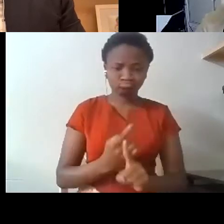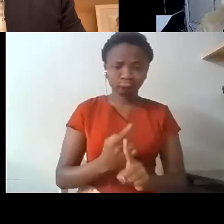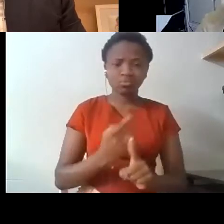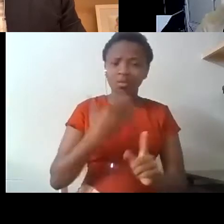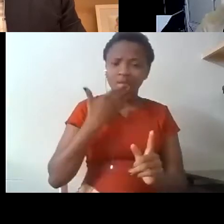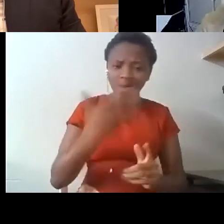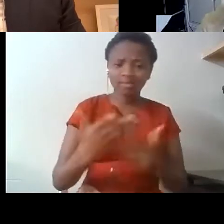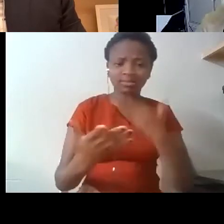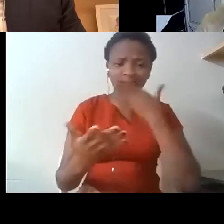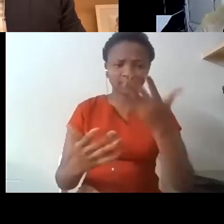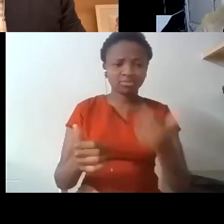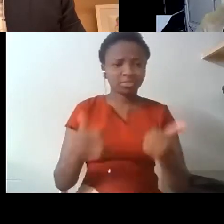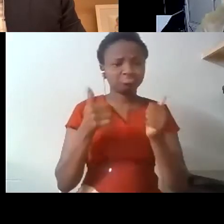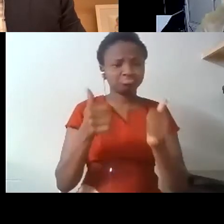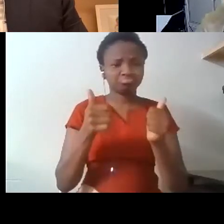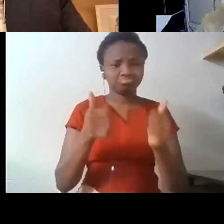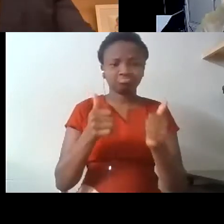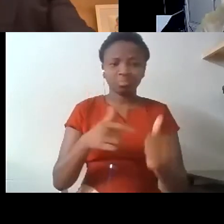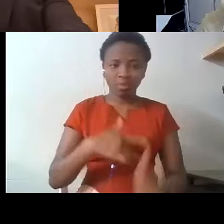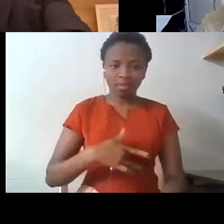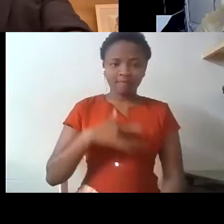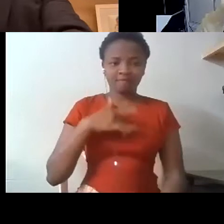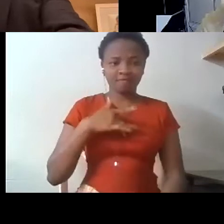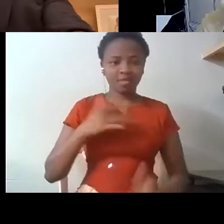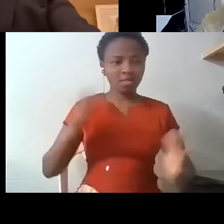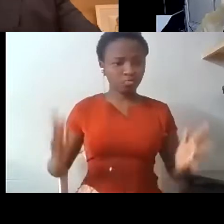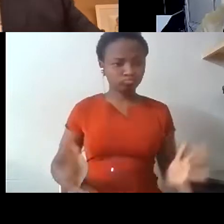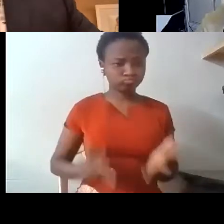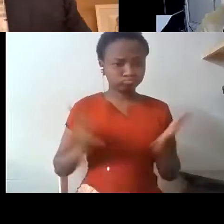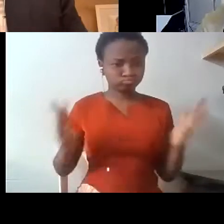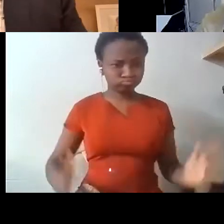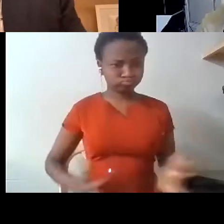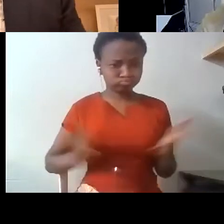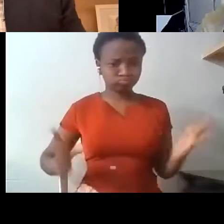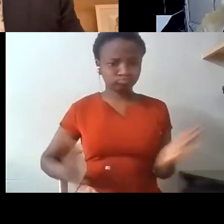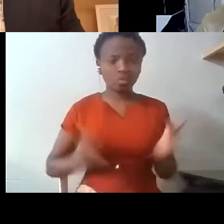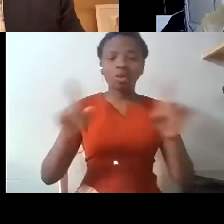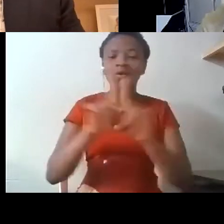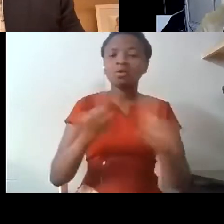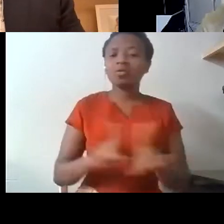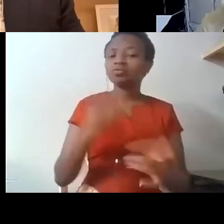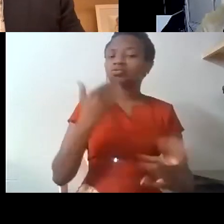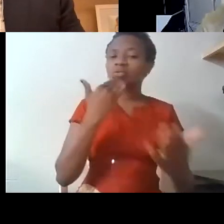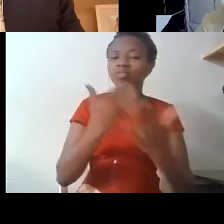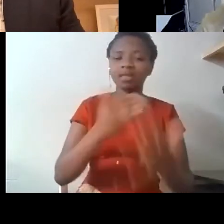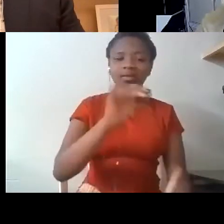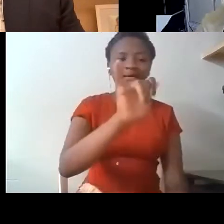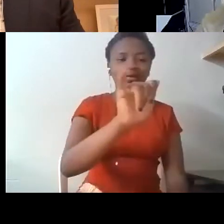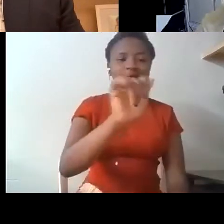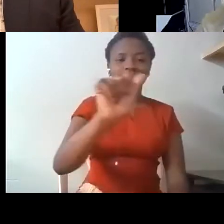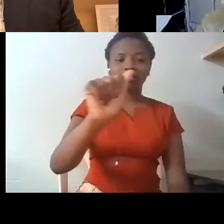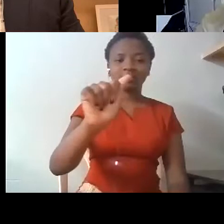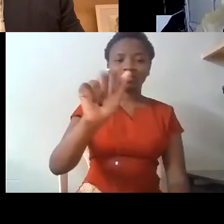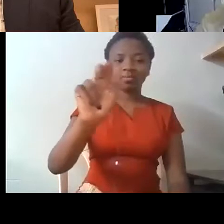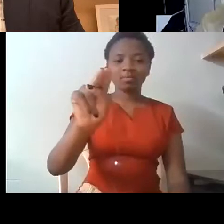feedback. I also want to thank the Yana Saheb, who has led the process of